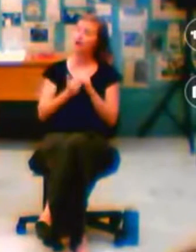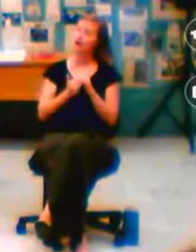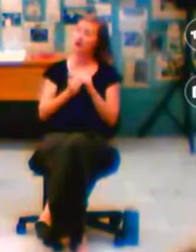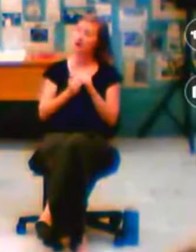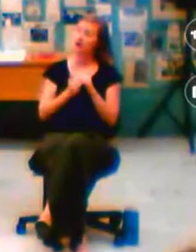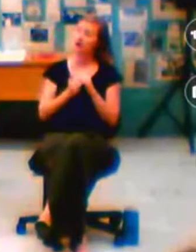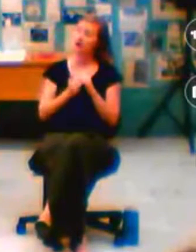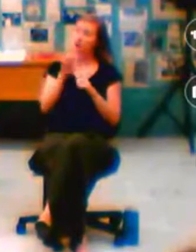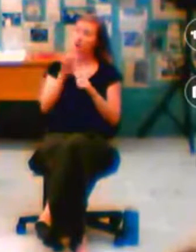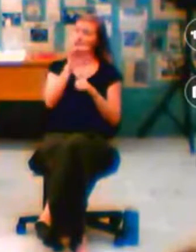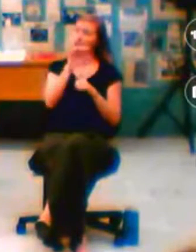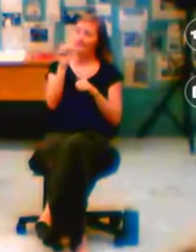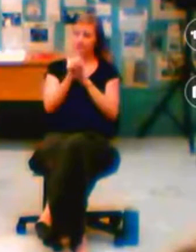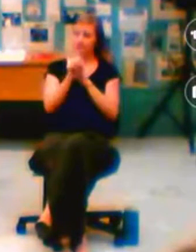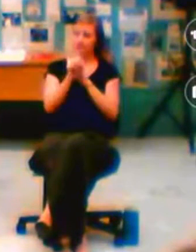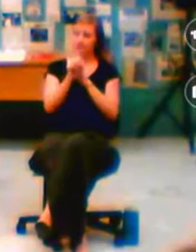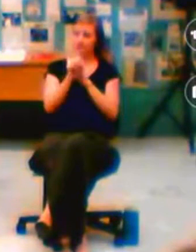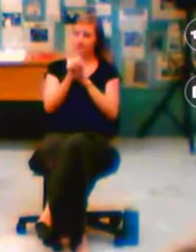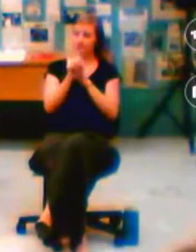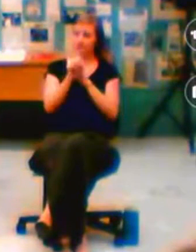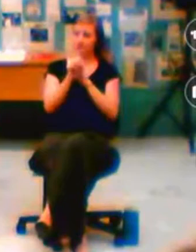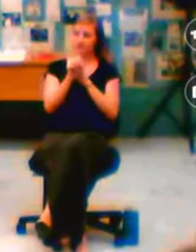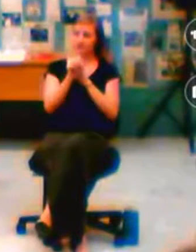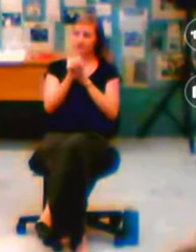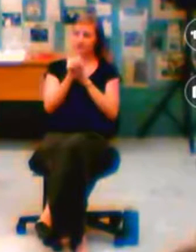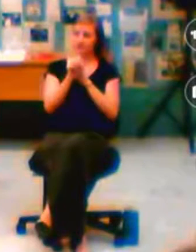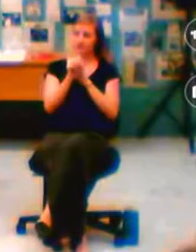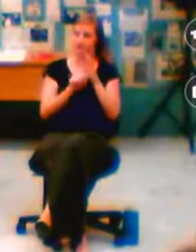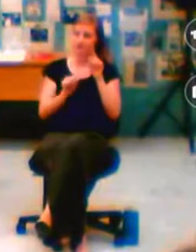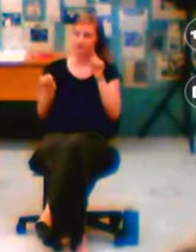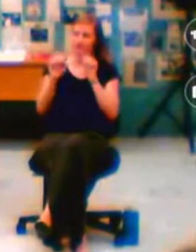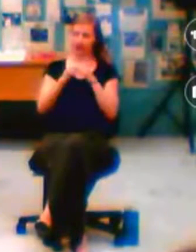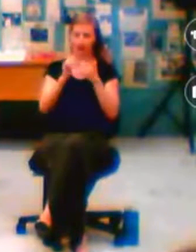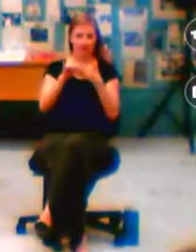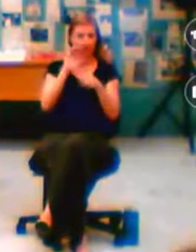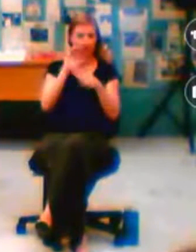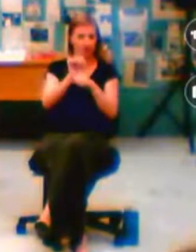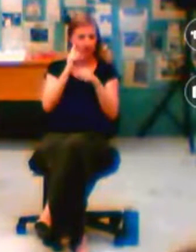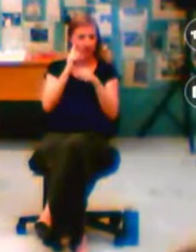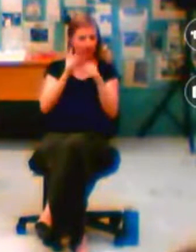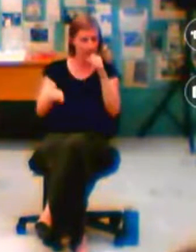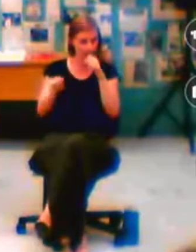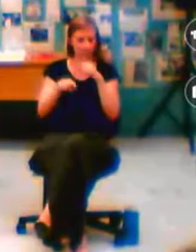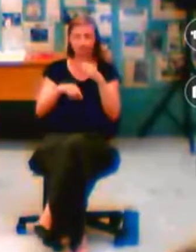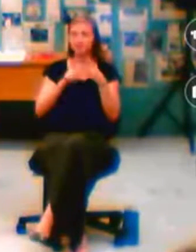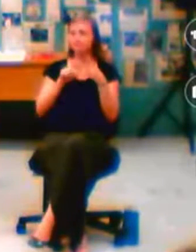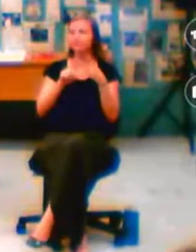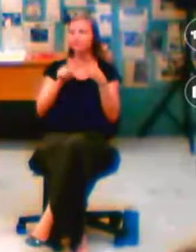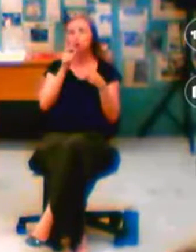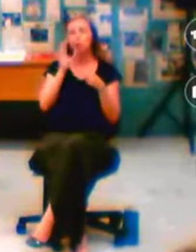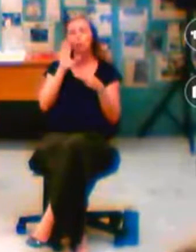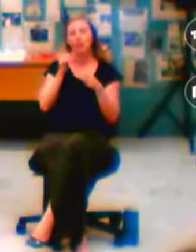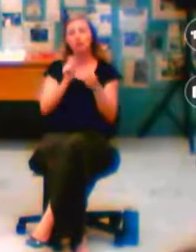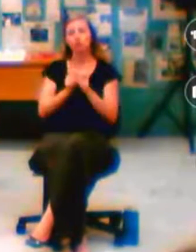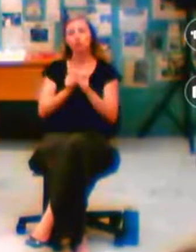you could comment on that, let me know. So just to repeat the question and make sure I got it right, that the question is